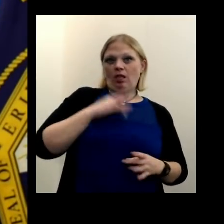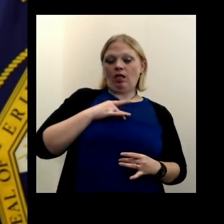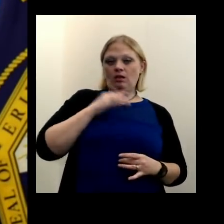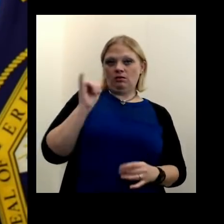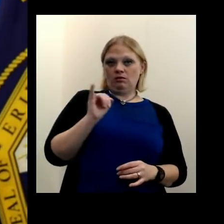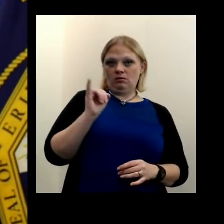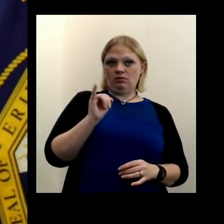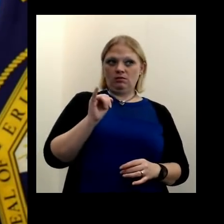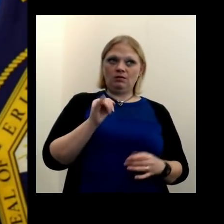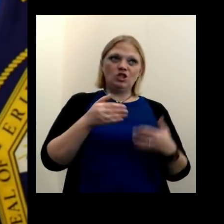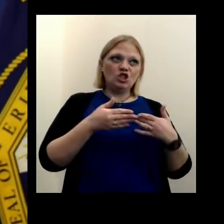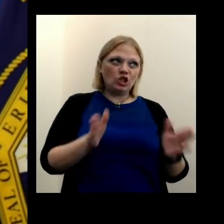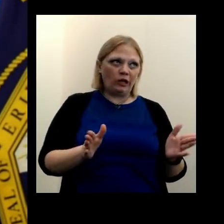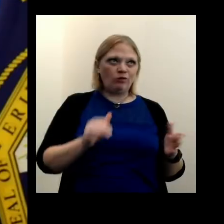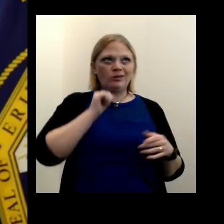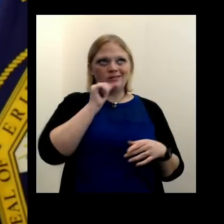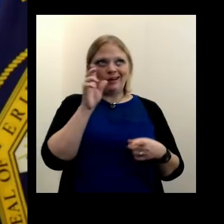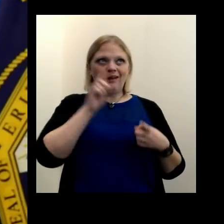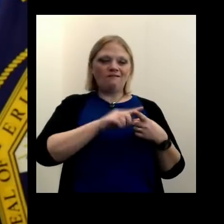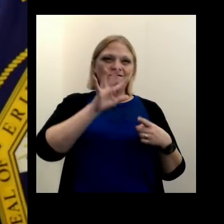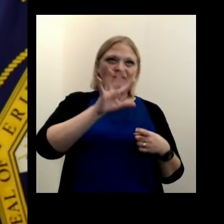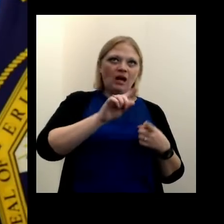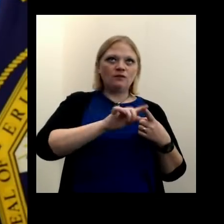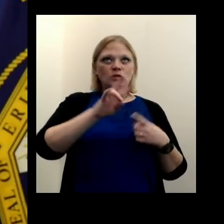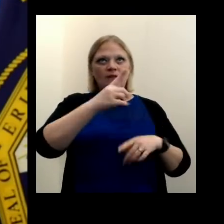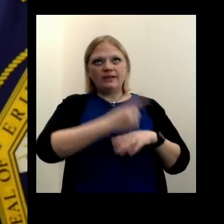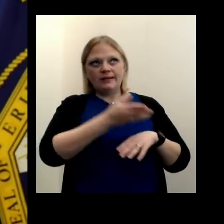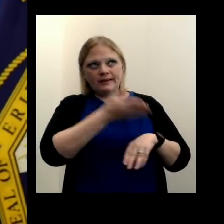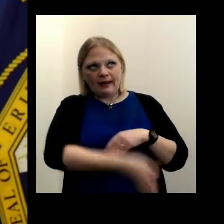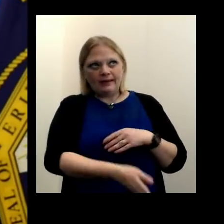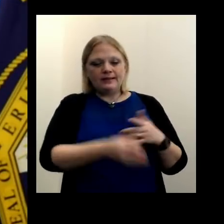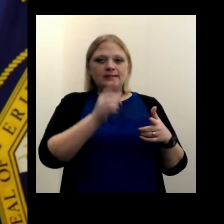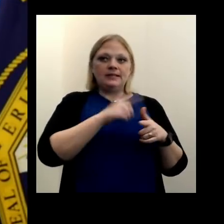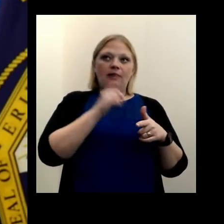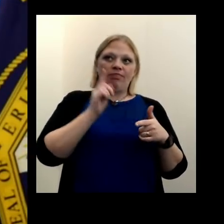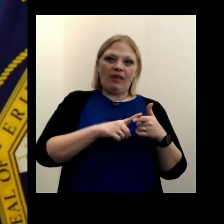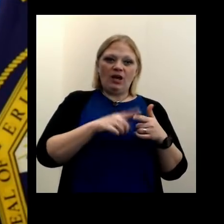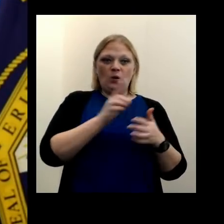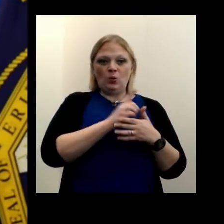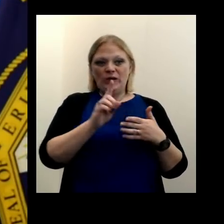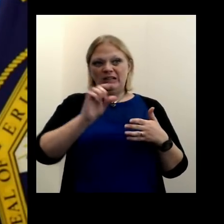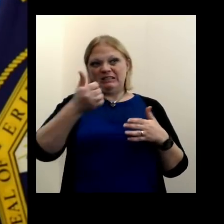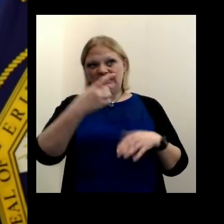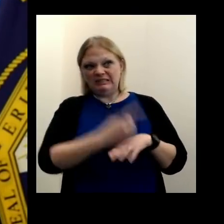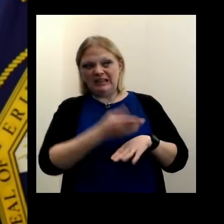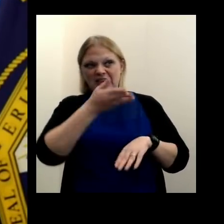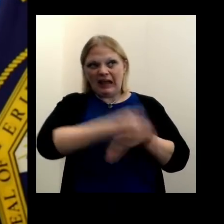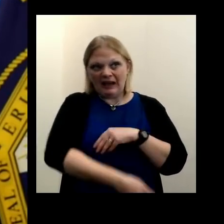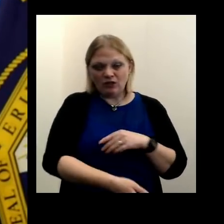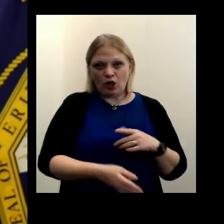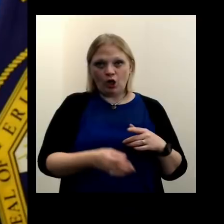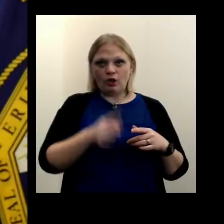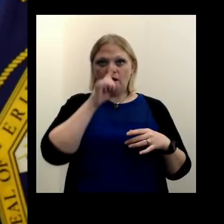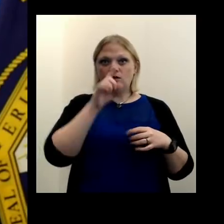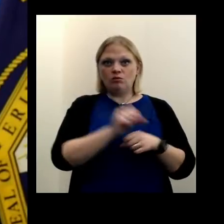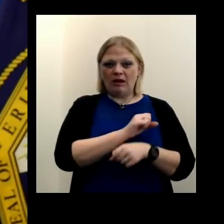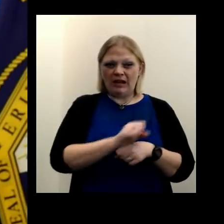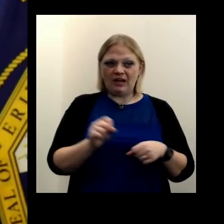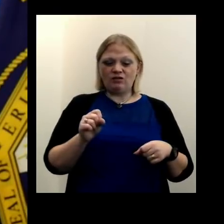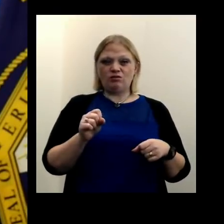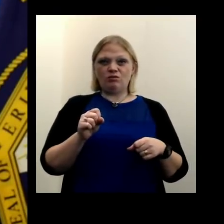receive it till 5 or 7 days after. Then you start showing symptoms, and then it's usually a week to 10 days after that in which you actually start looking